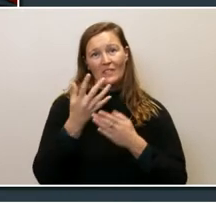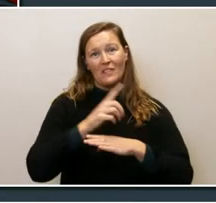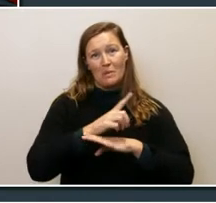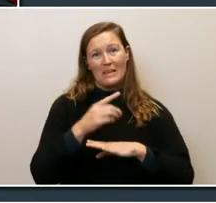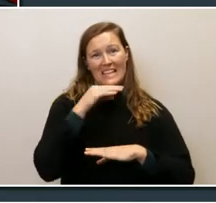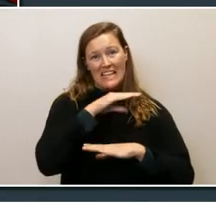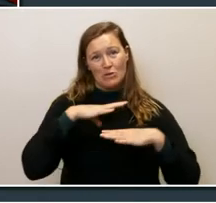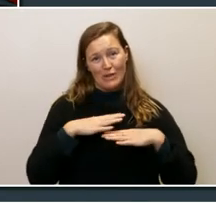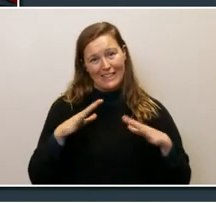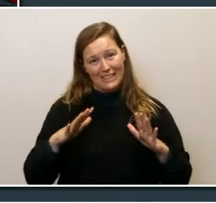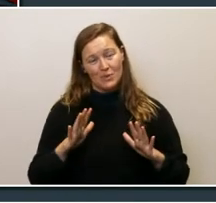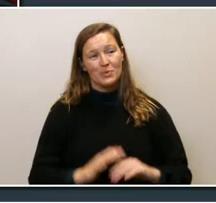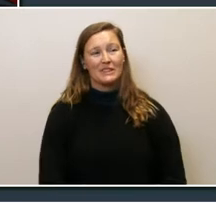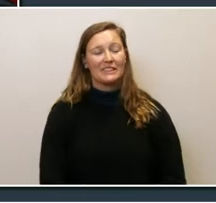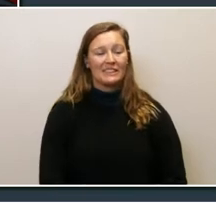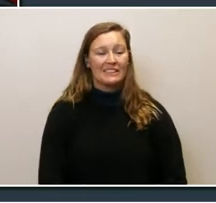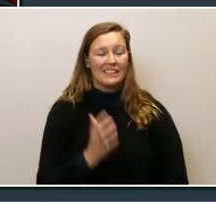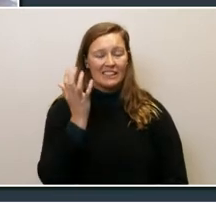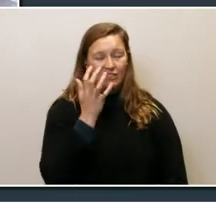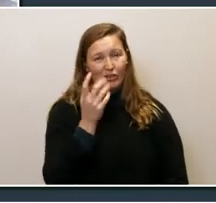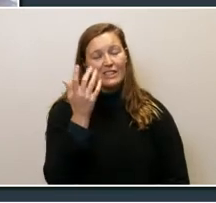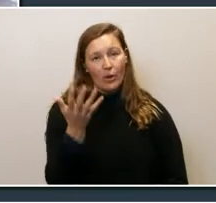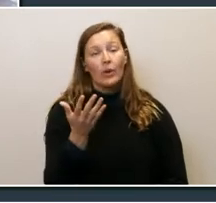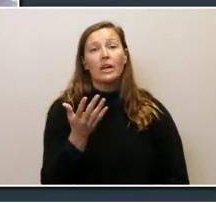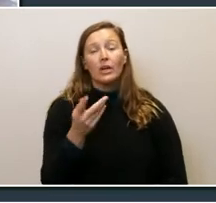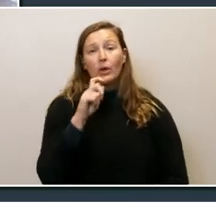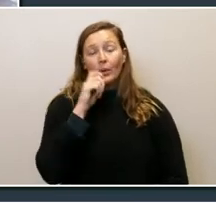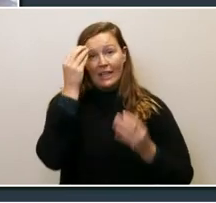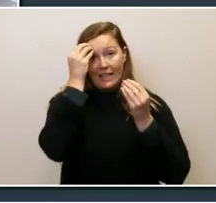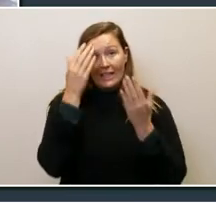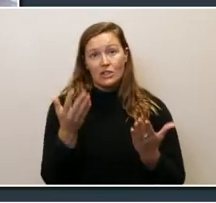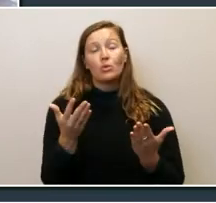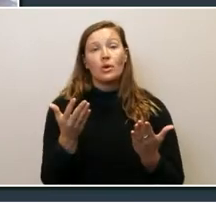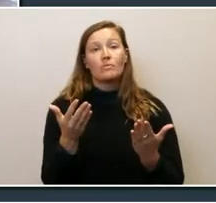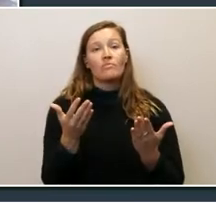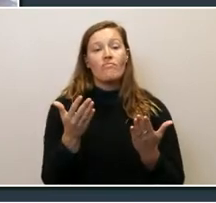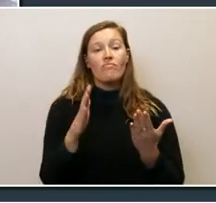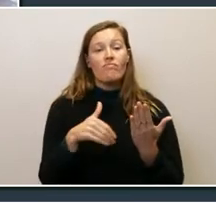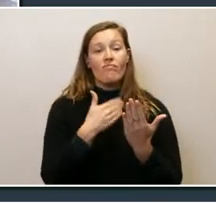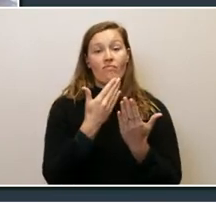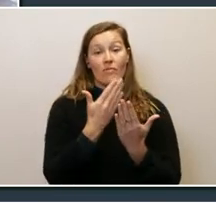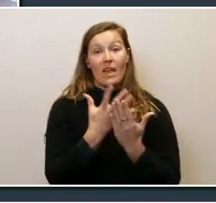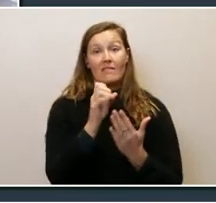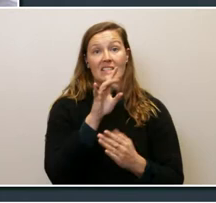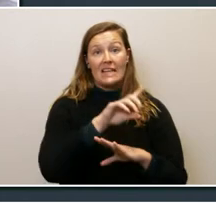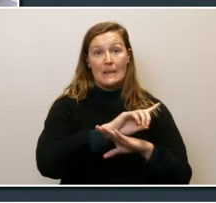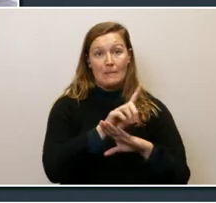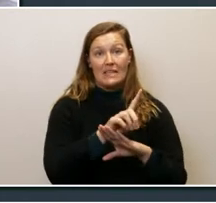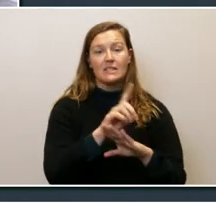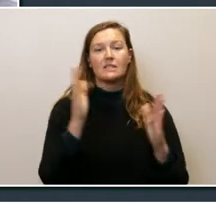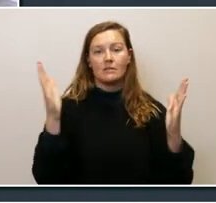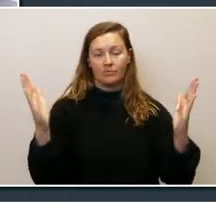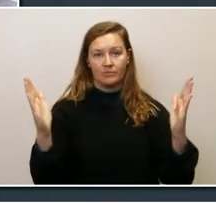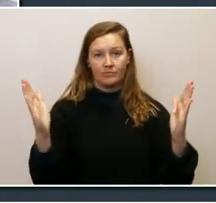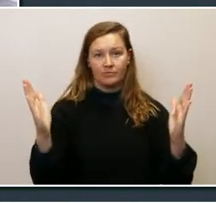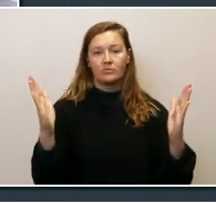15 minutes for our lunch break. So we will, just to let you all know that submitters have 10 minutes to present.